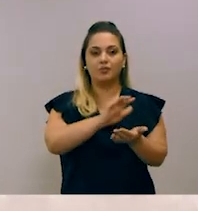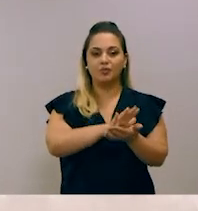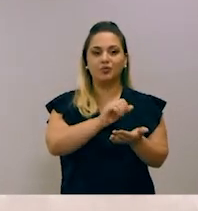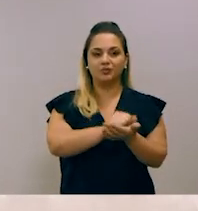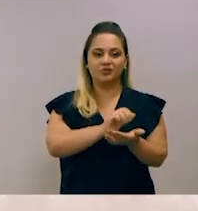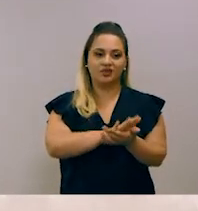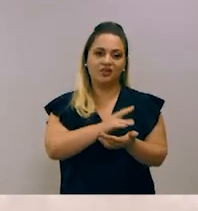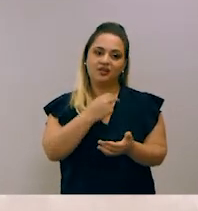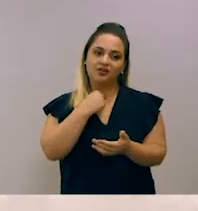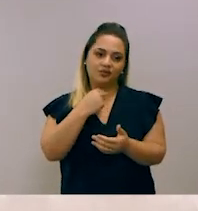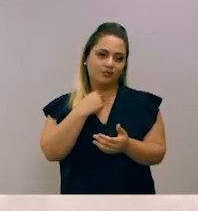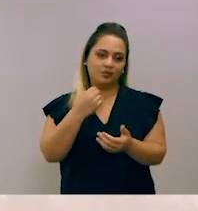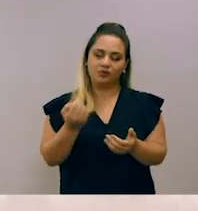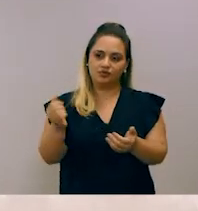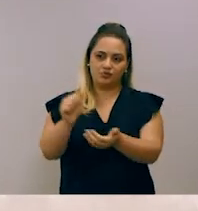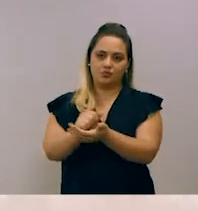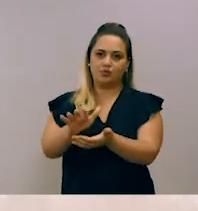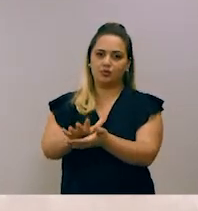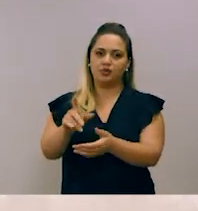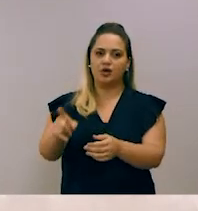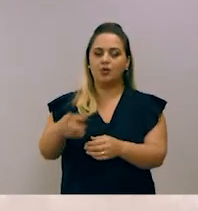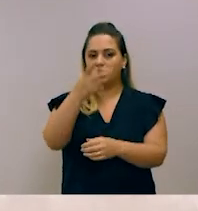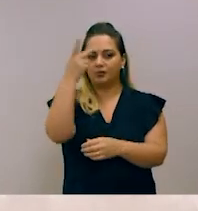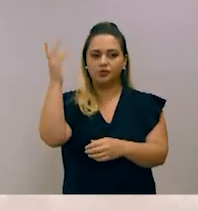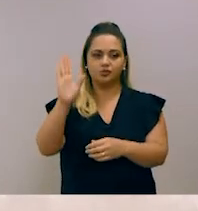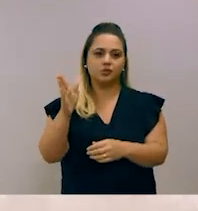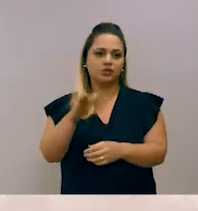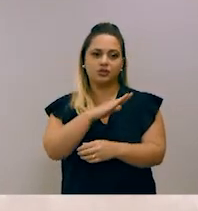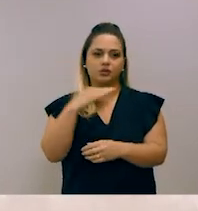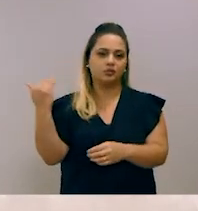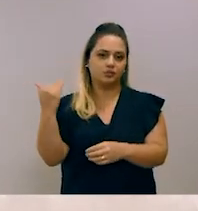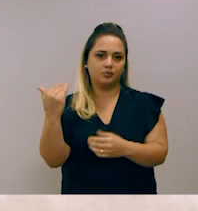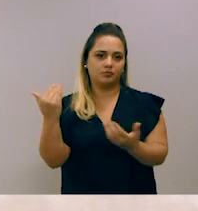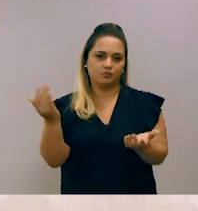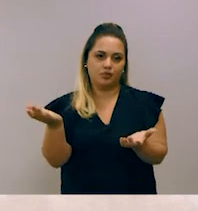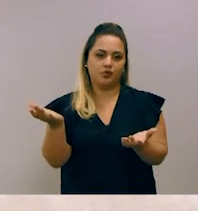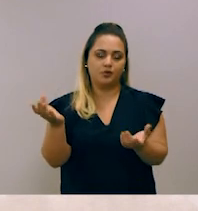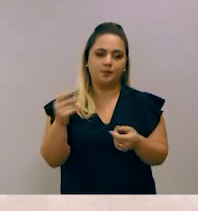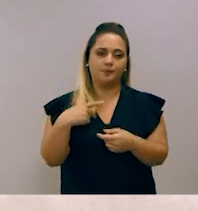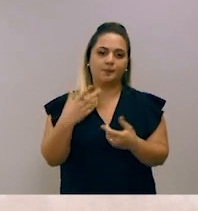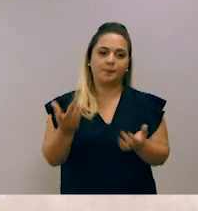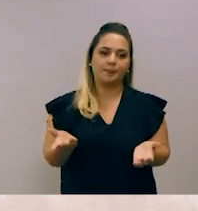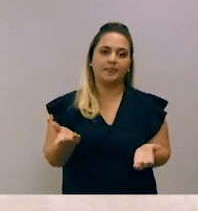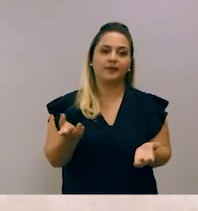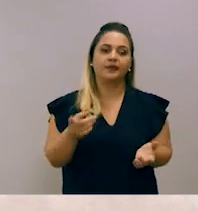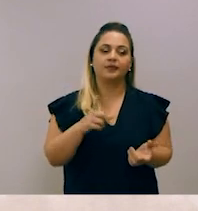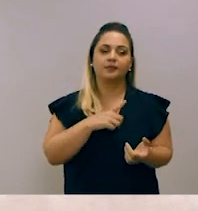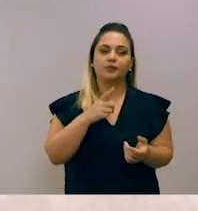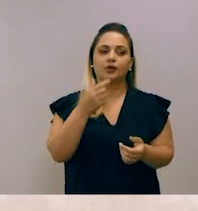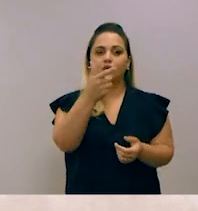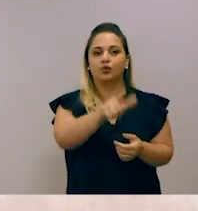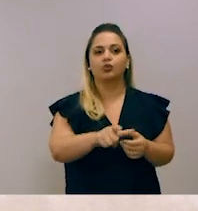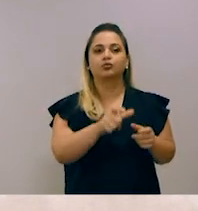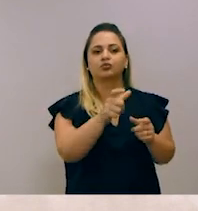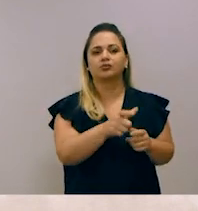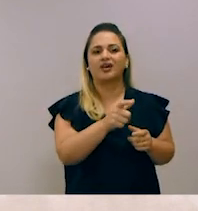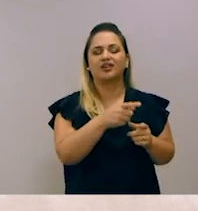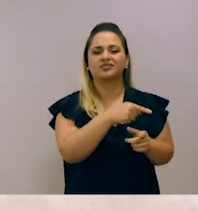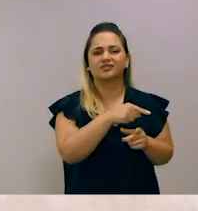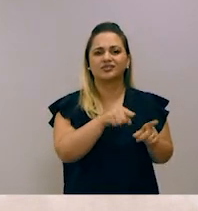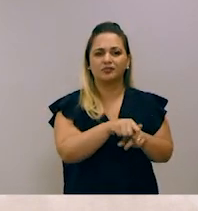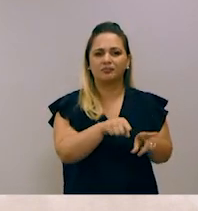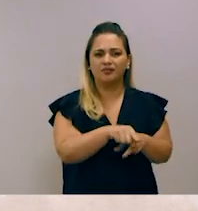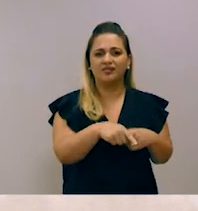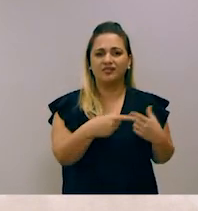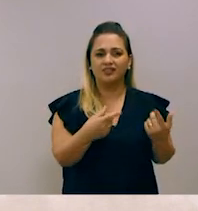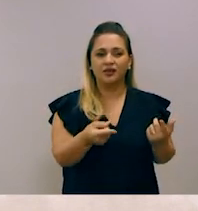so you cannot fine a person that was deceased. So it is a material error. Another case here was that